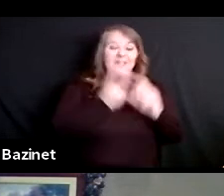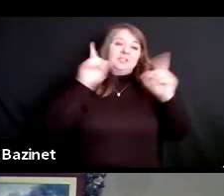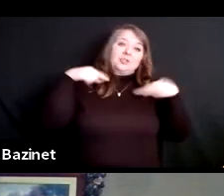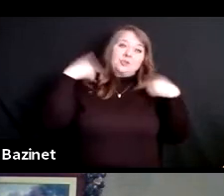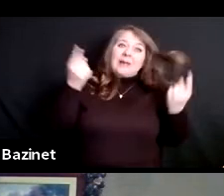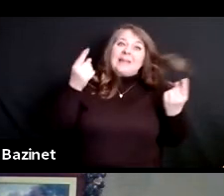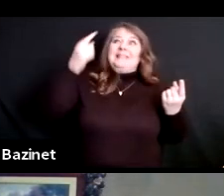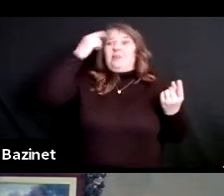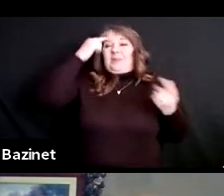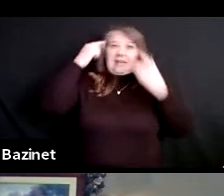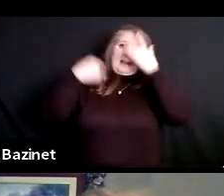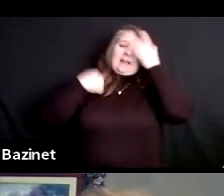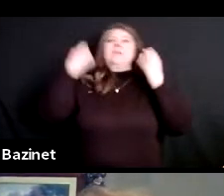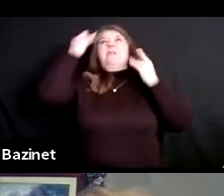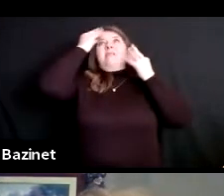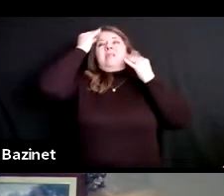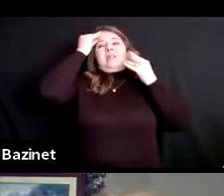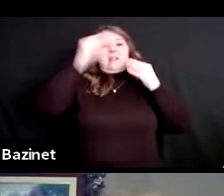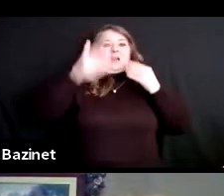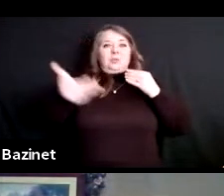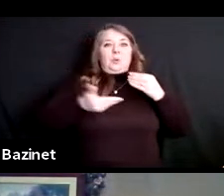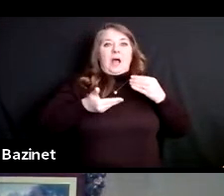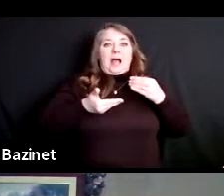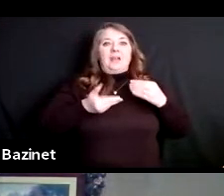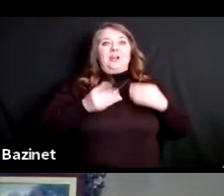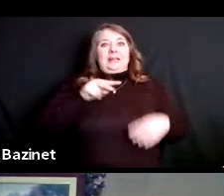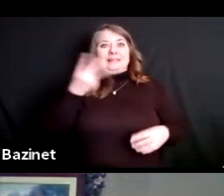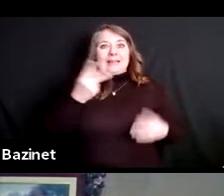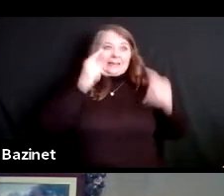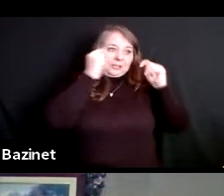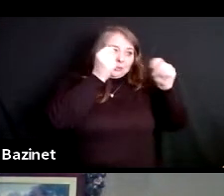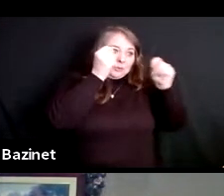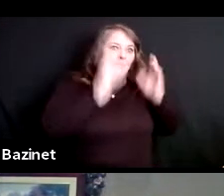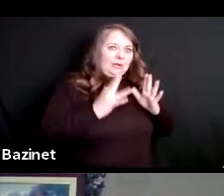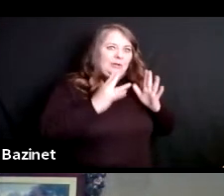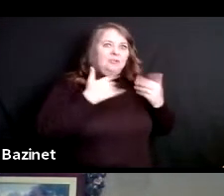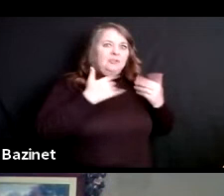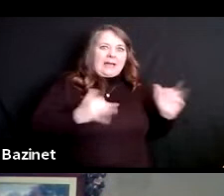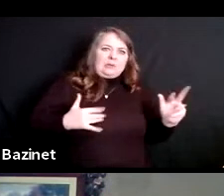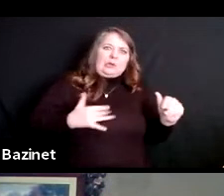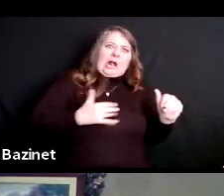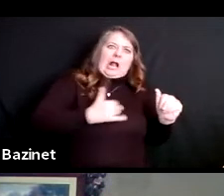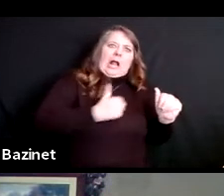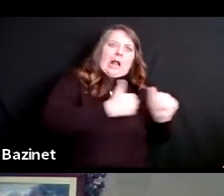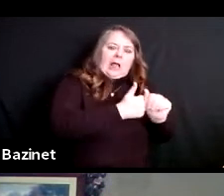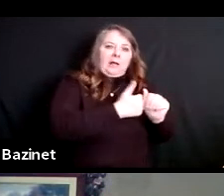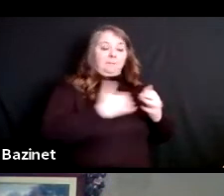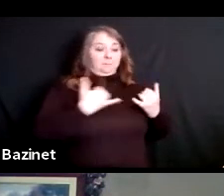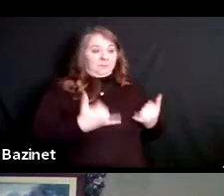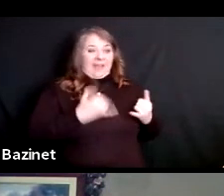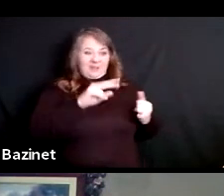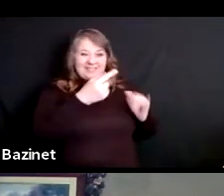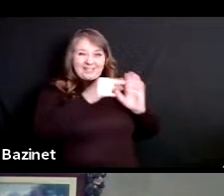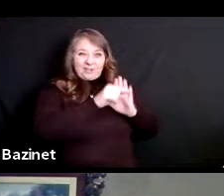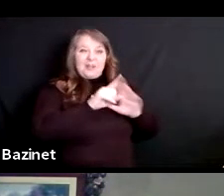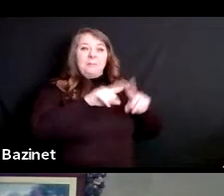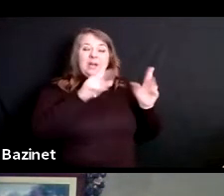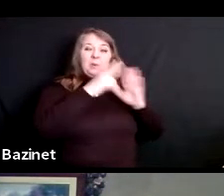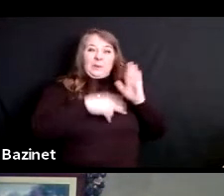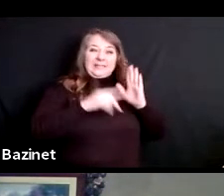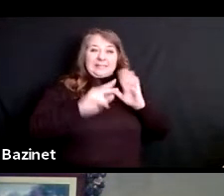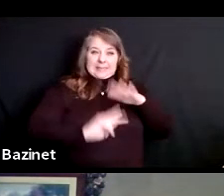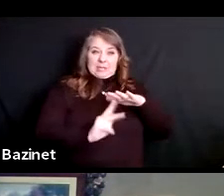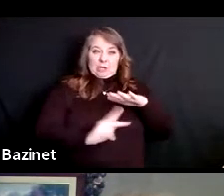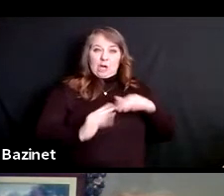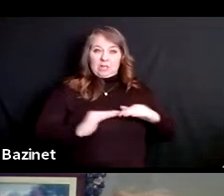that I'm considering hiring a second tutor to see if we can get caught up. Currently, he's reading at a kindergarten grade level.